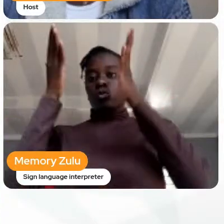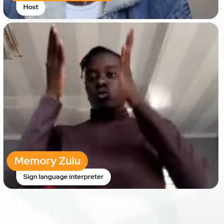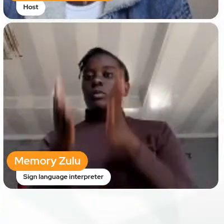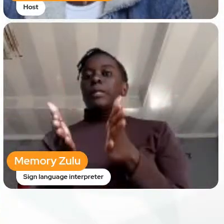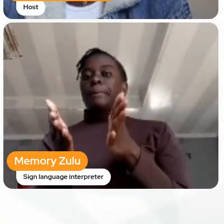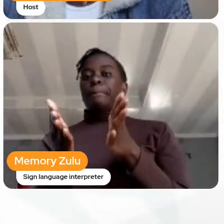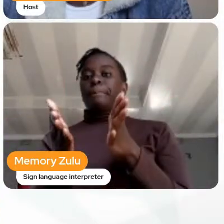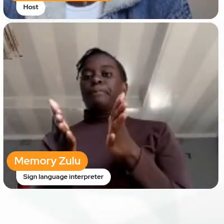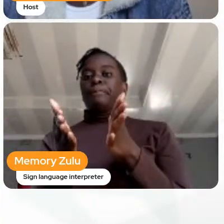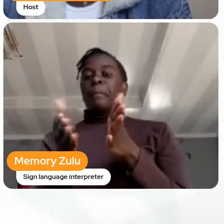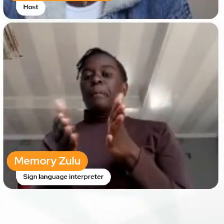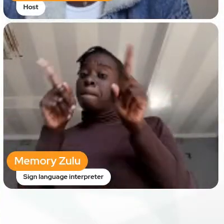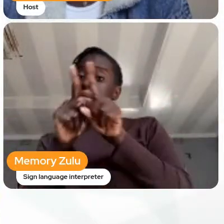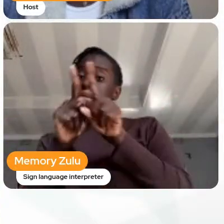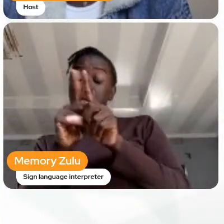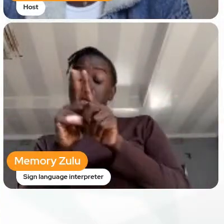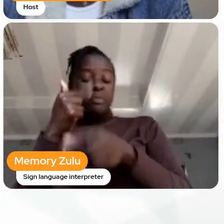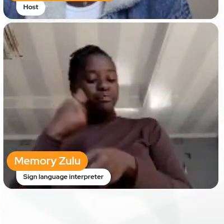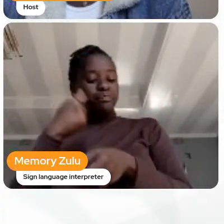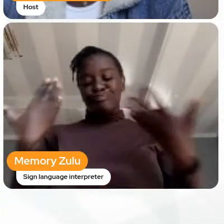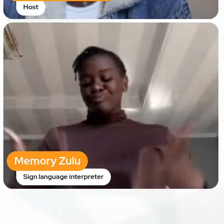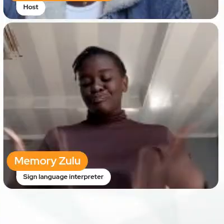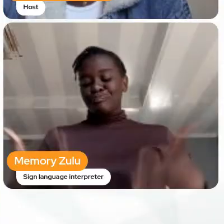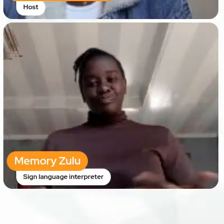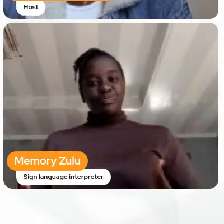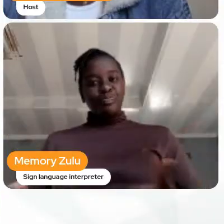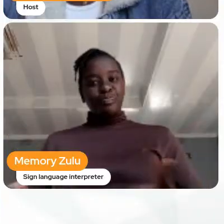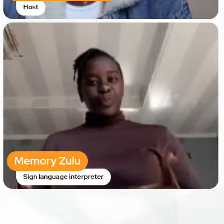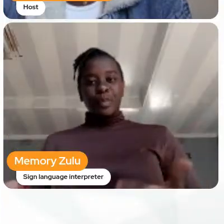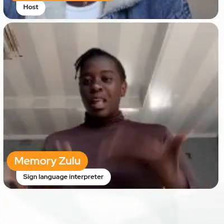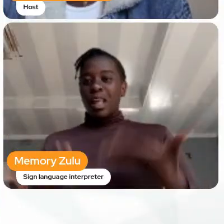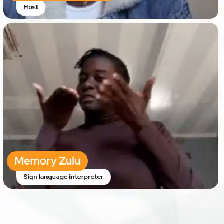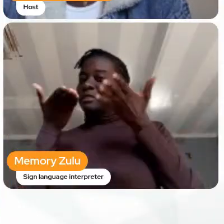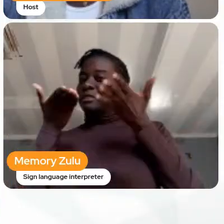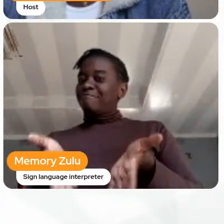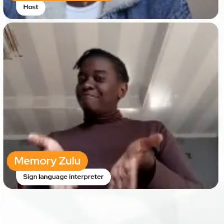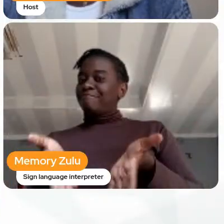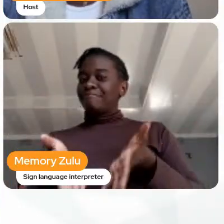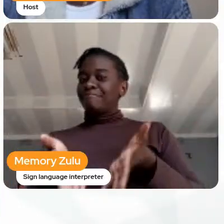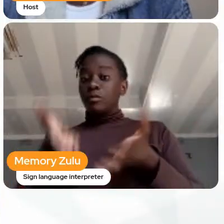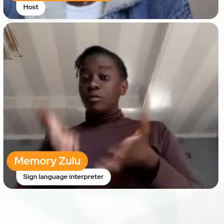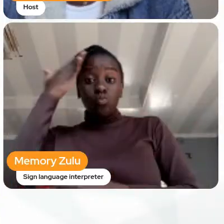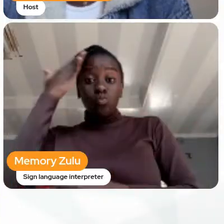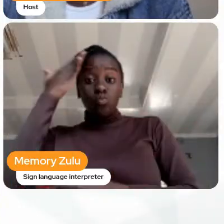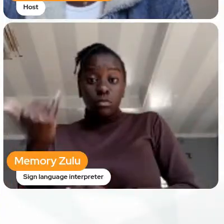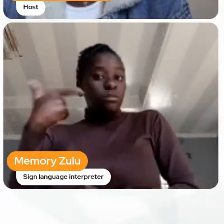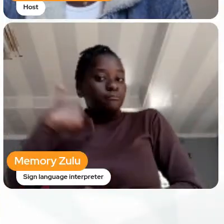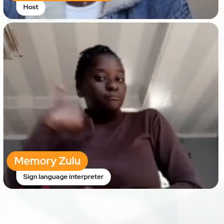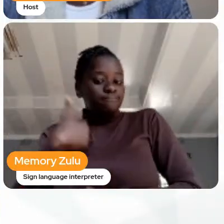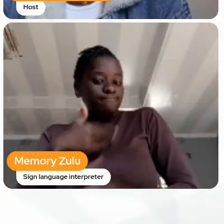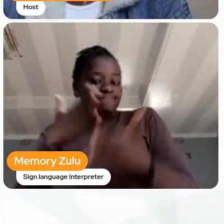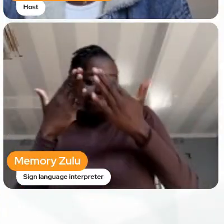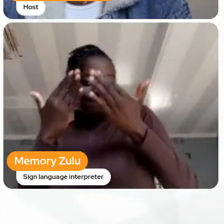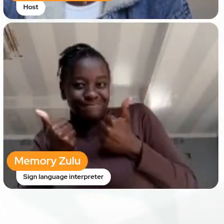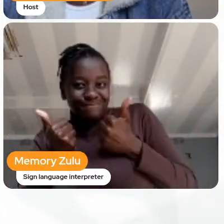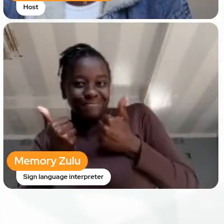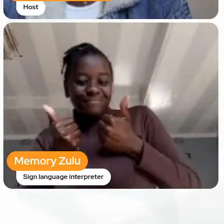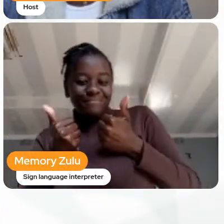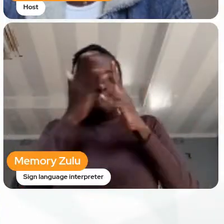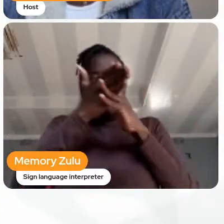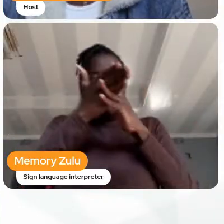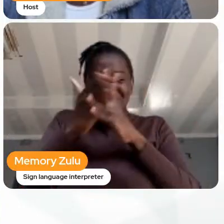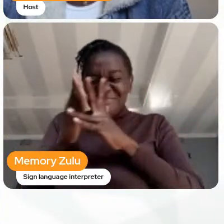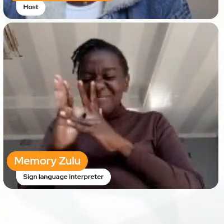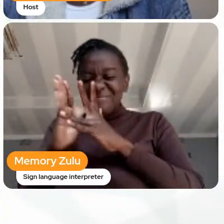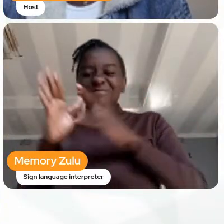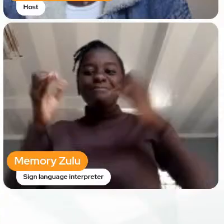share some of the very important information about our topic, which excites me as we begin our show. Thank